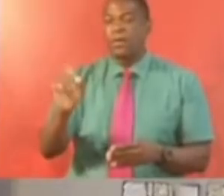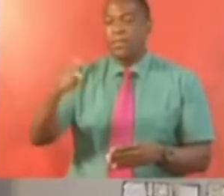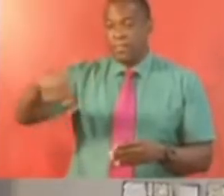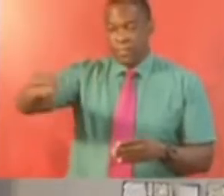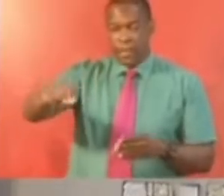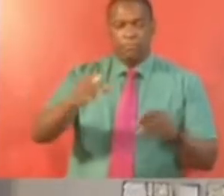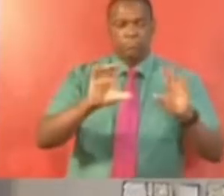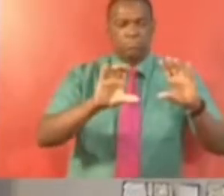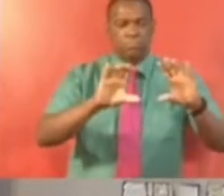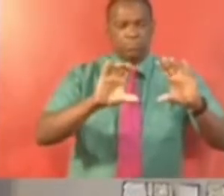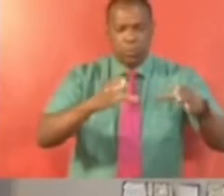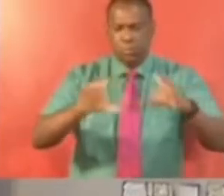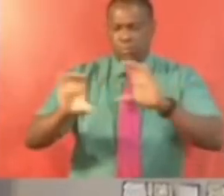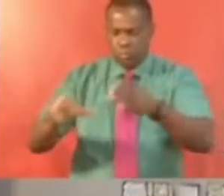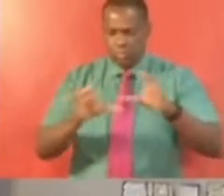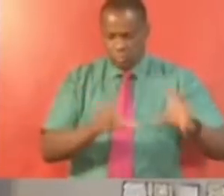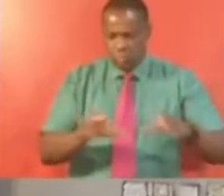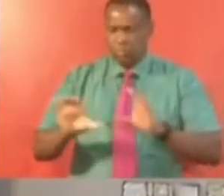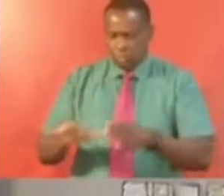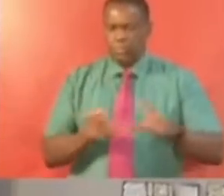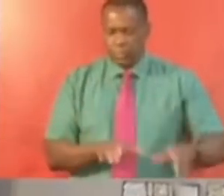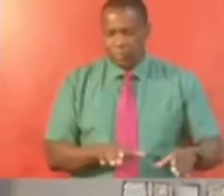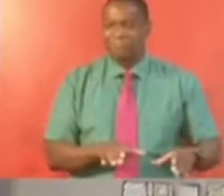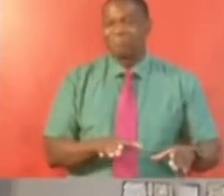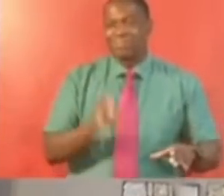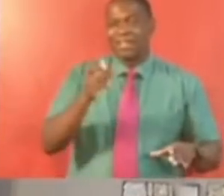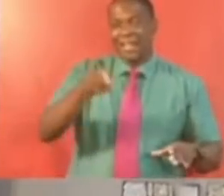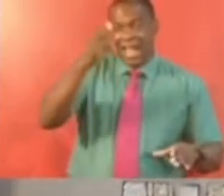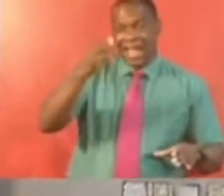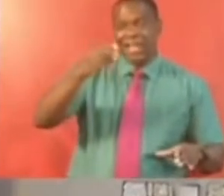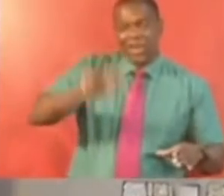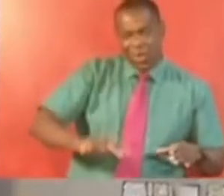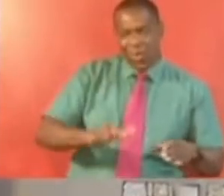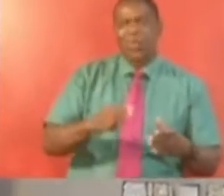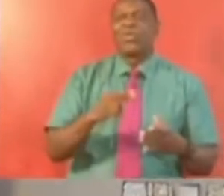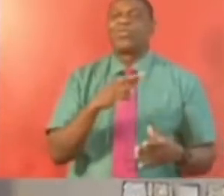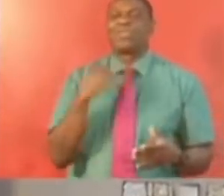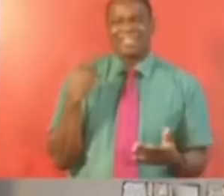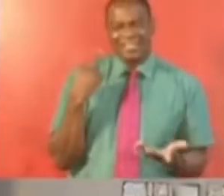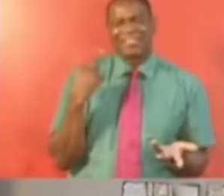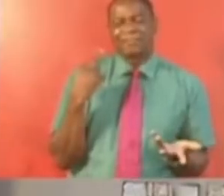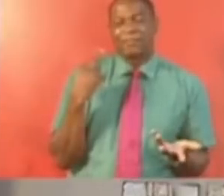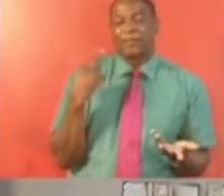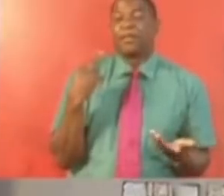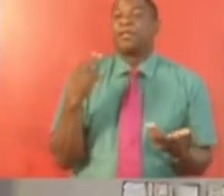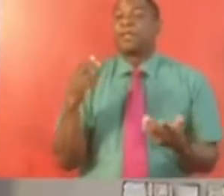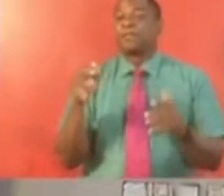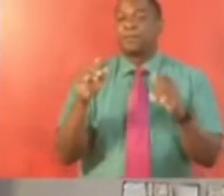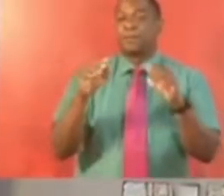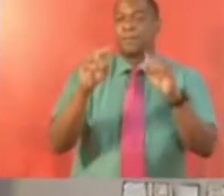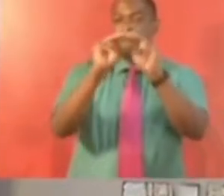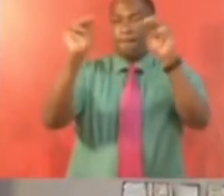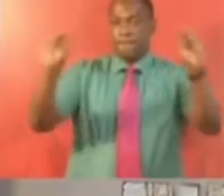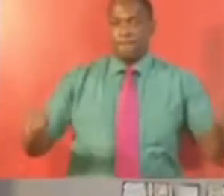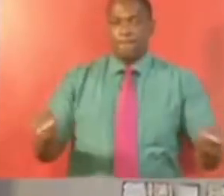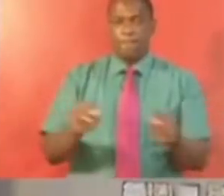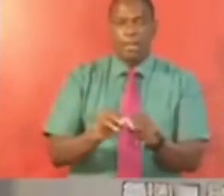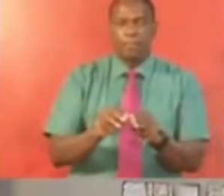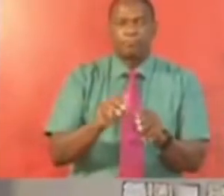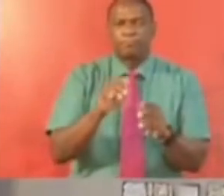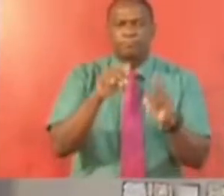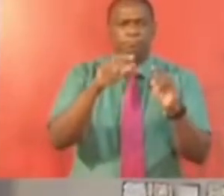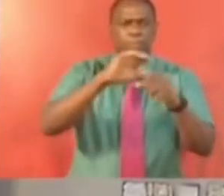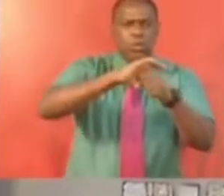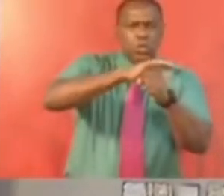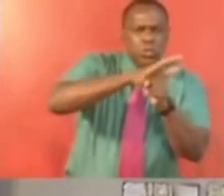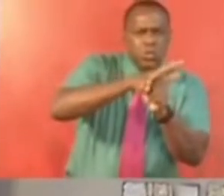mean, look at Trinidad, for example. When you look at the map of where the positive COVID cases have been, I have noticed down on the